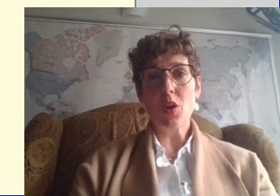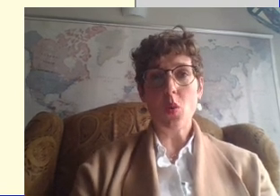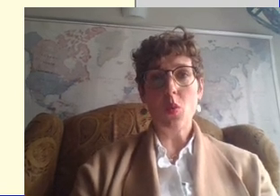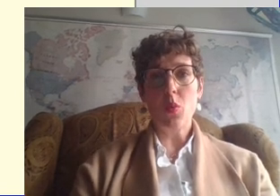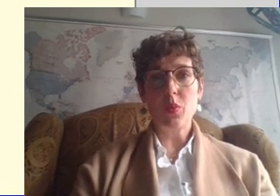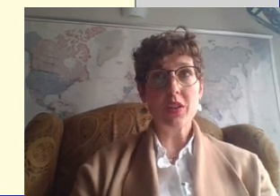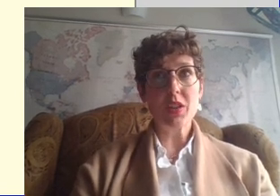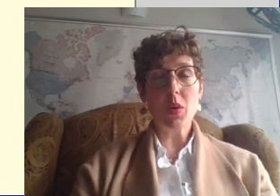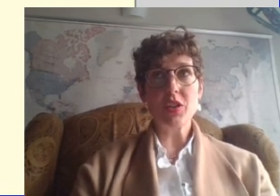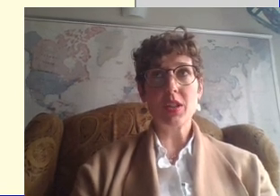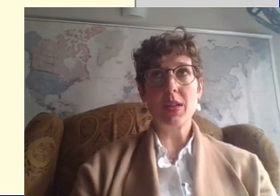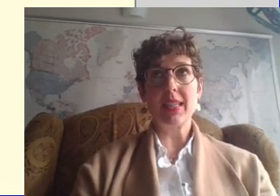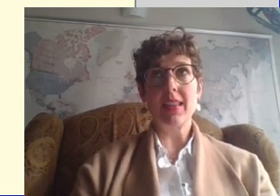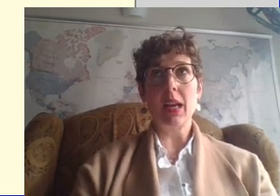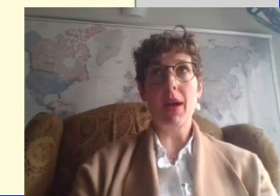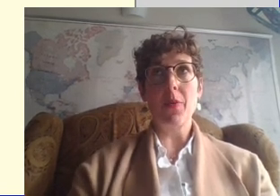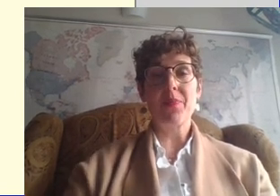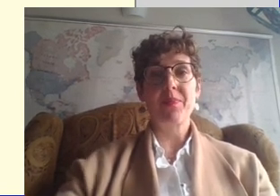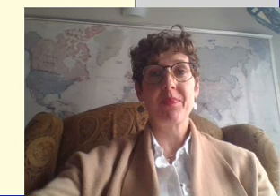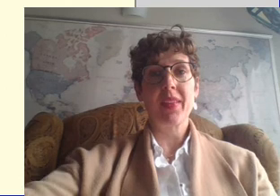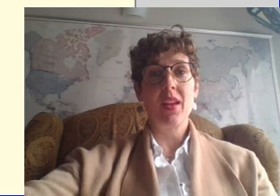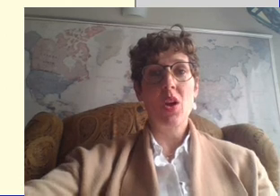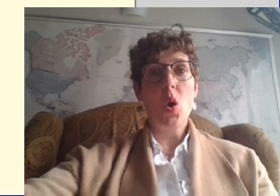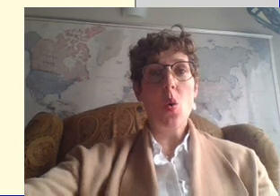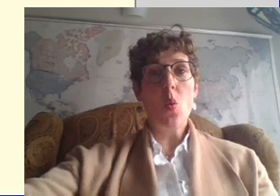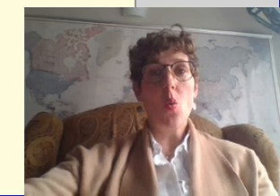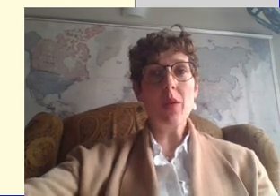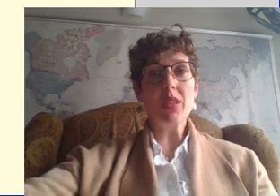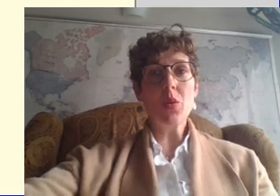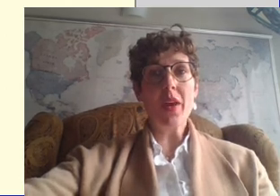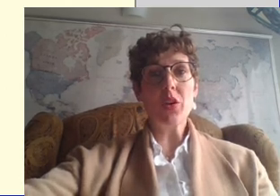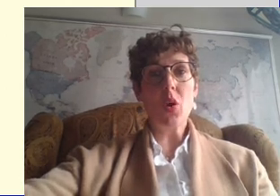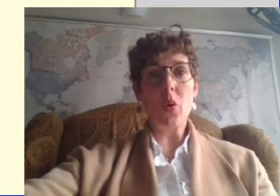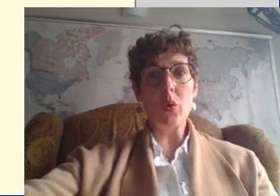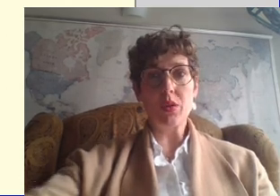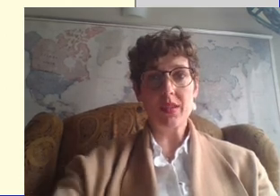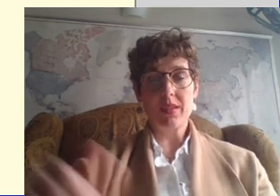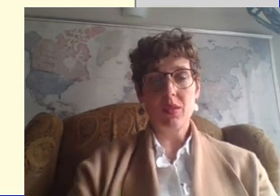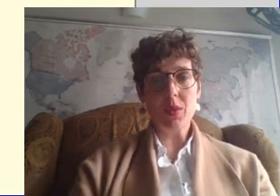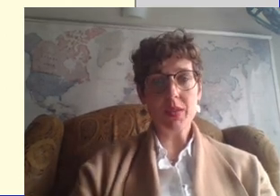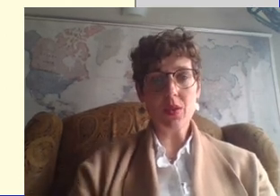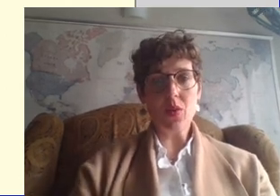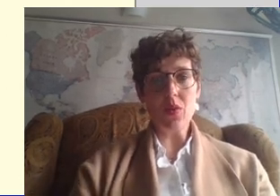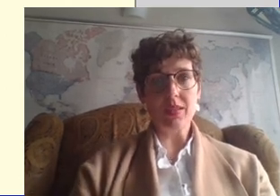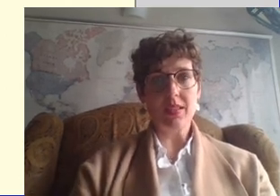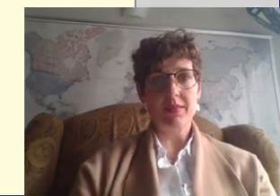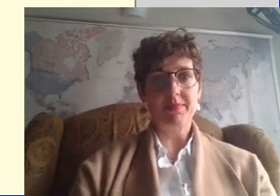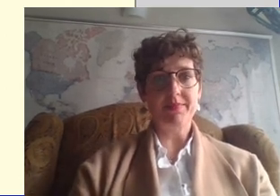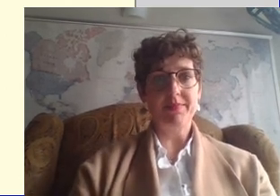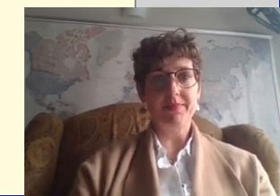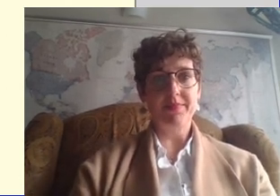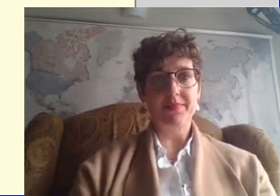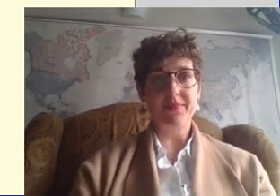All right, so here's the questions we need to think about. When was the weather cold? When was it